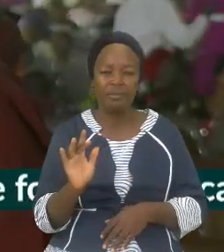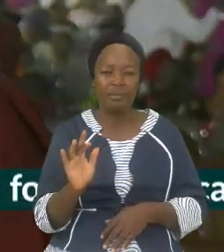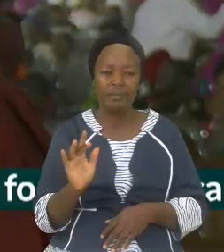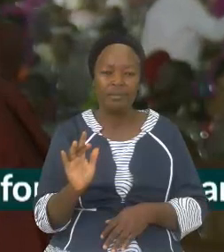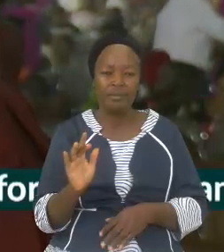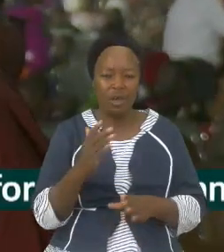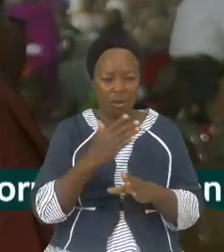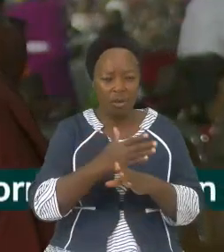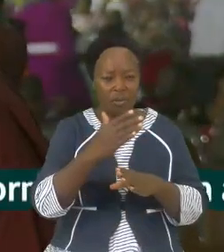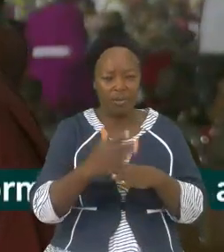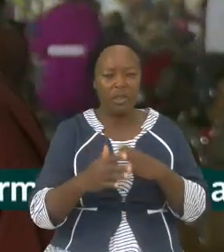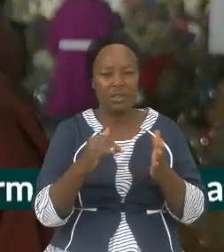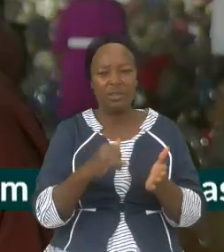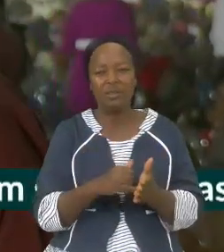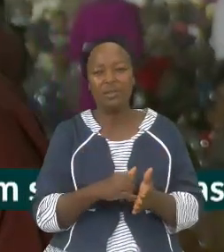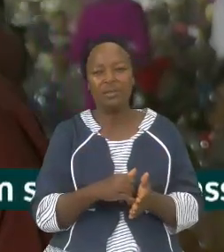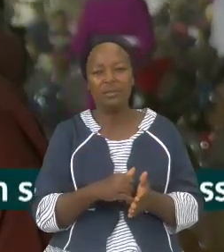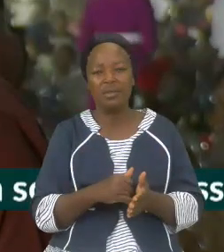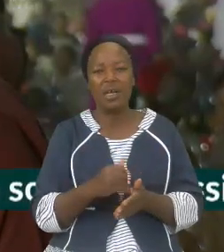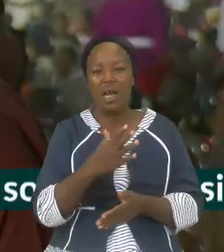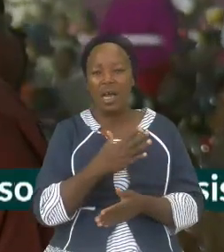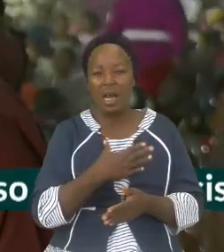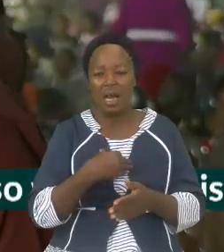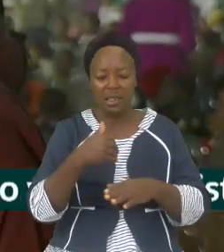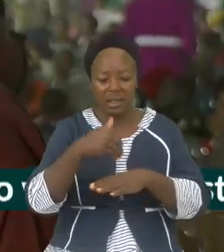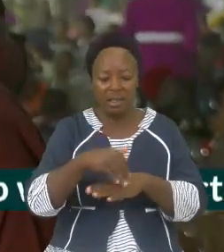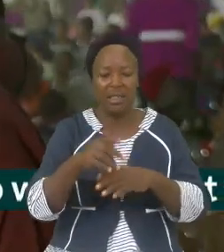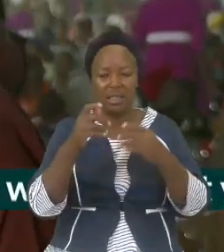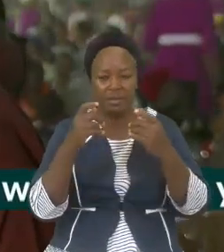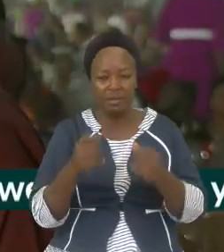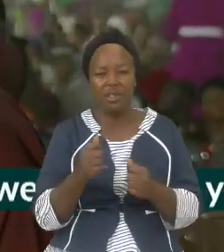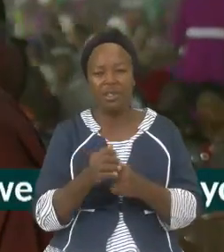complete it, and send immediately.